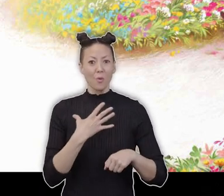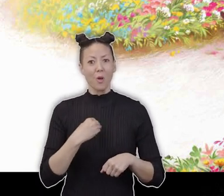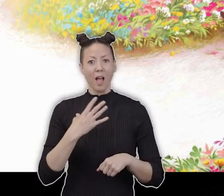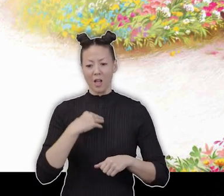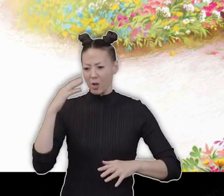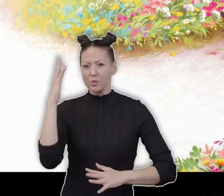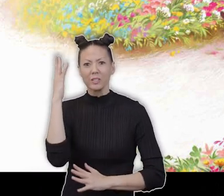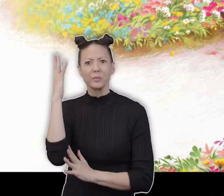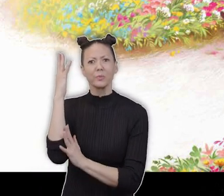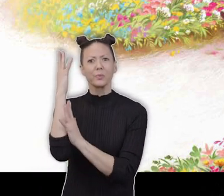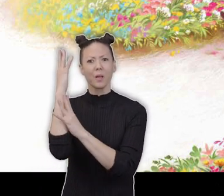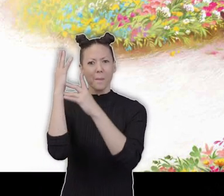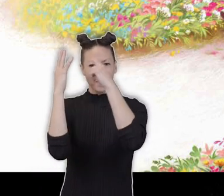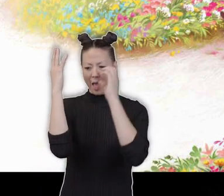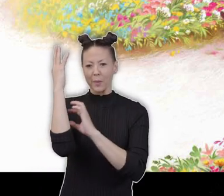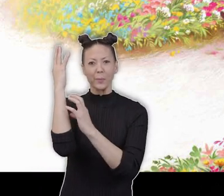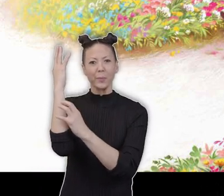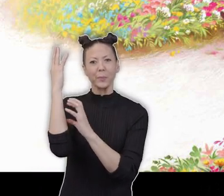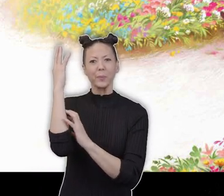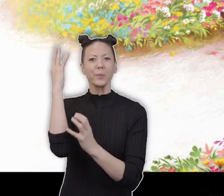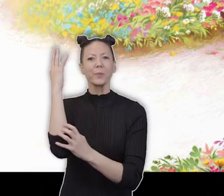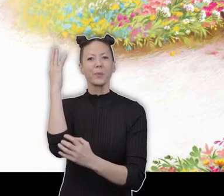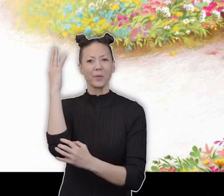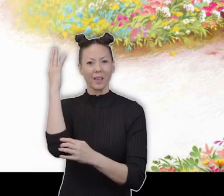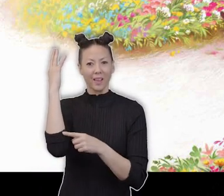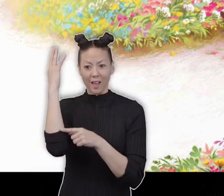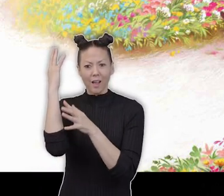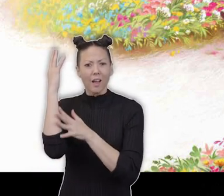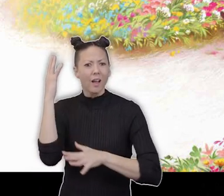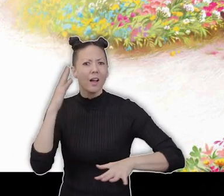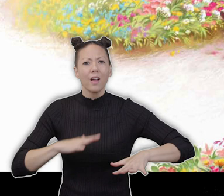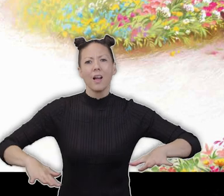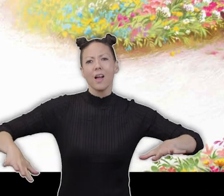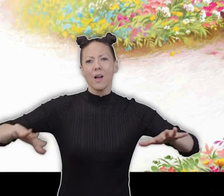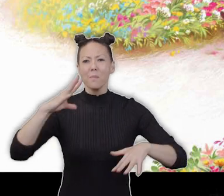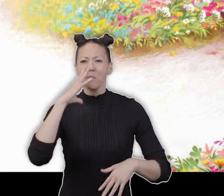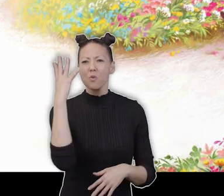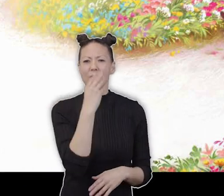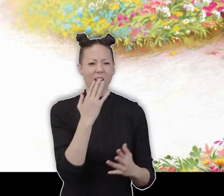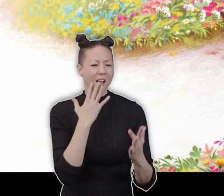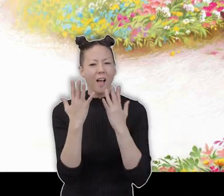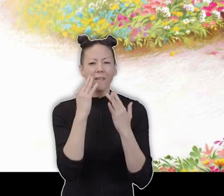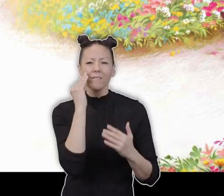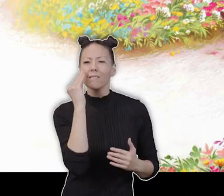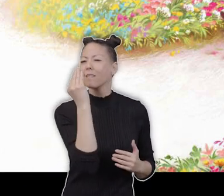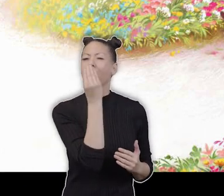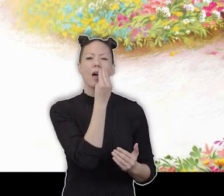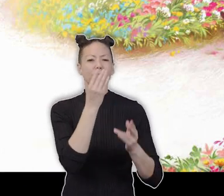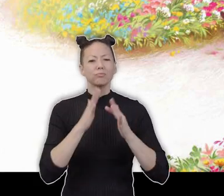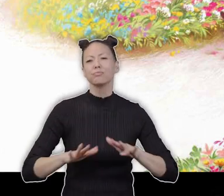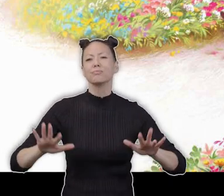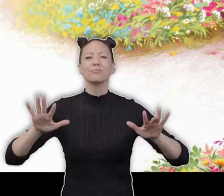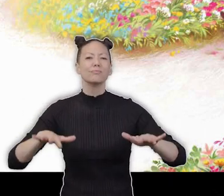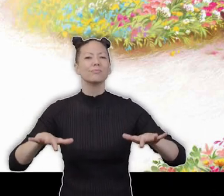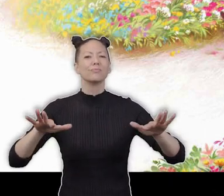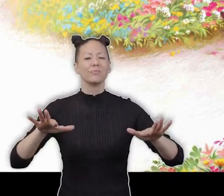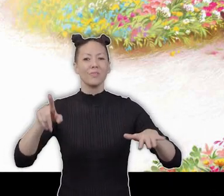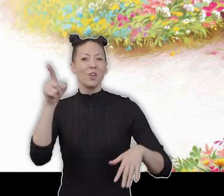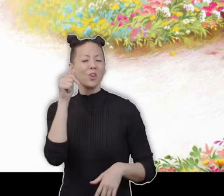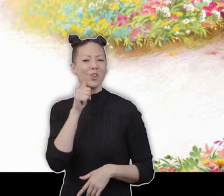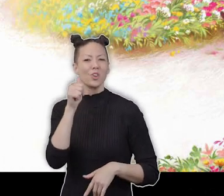woods composed of birch trees with their white and black trunks. The ground is a carpet of many colored